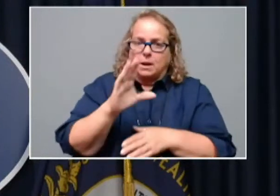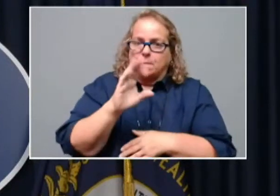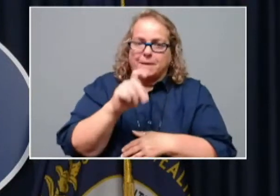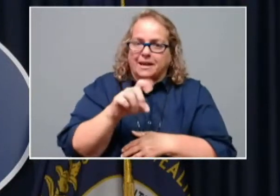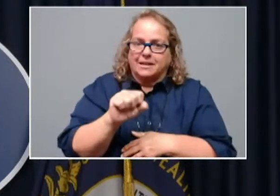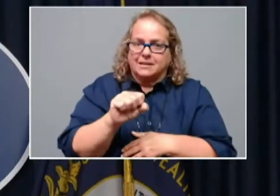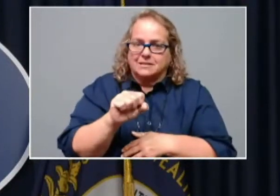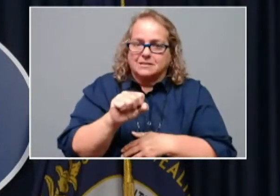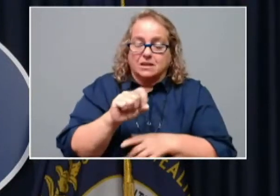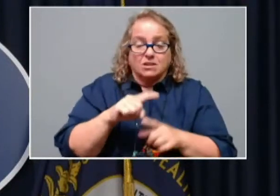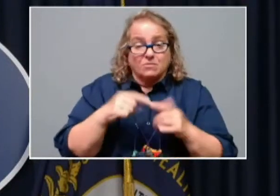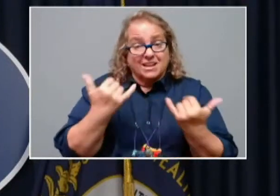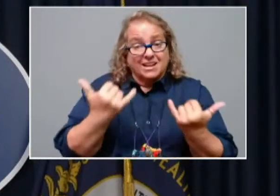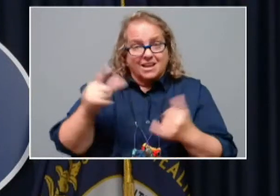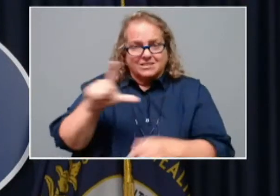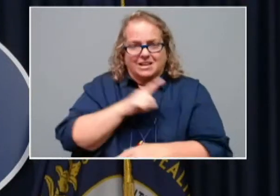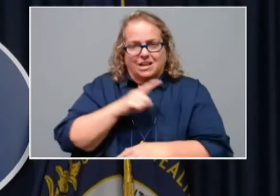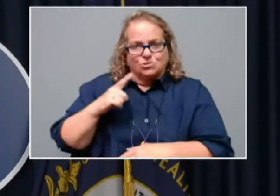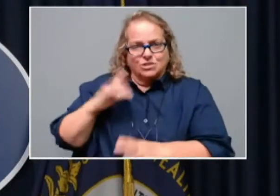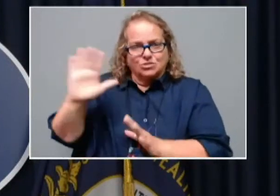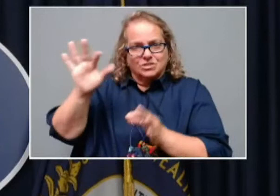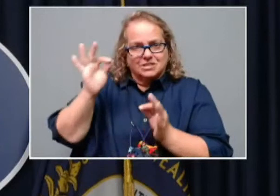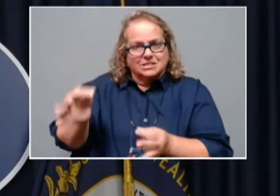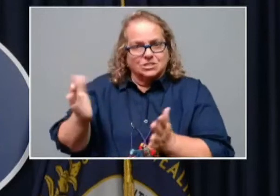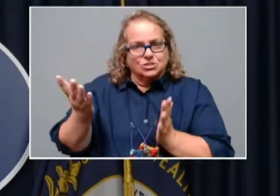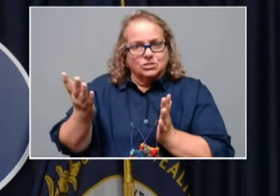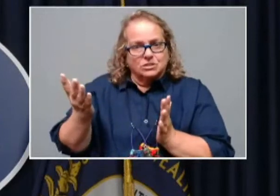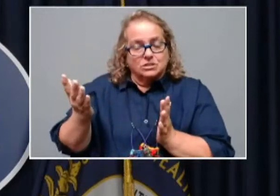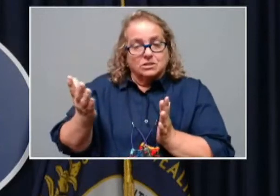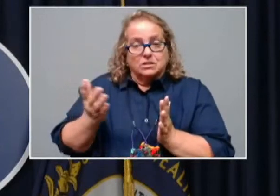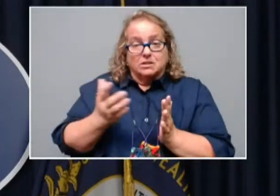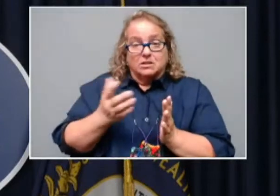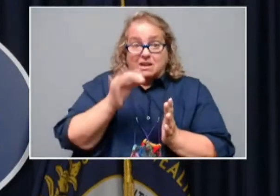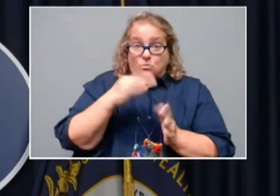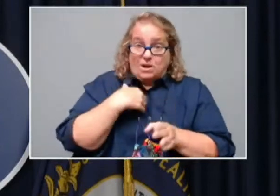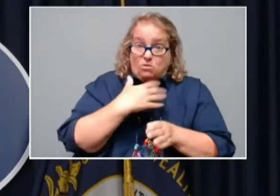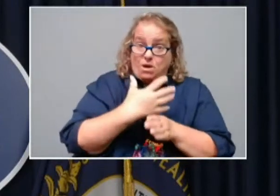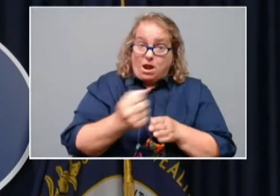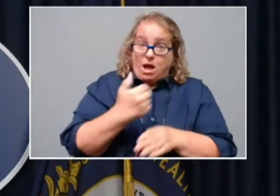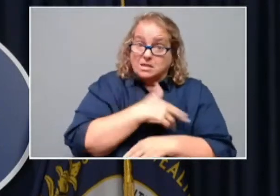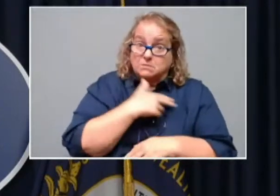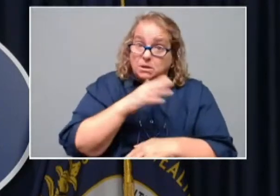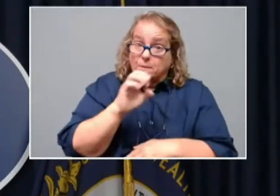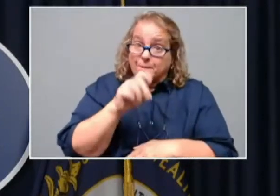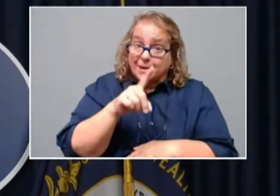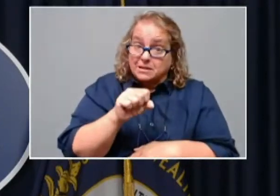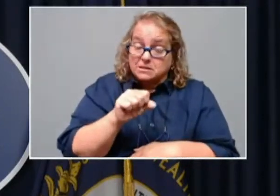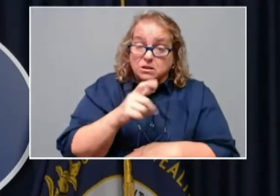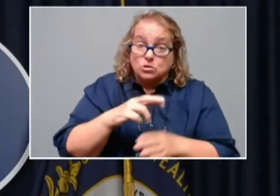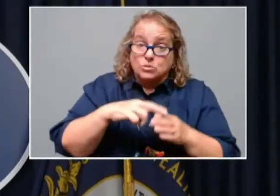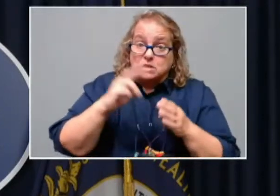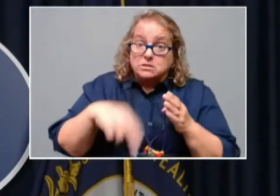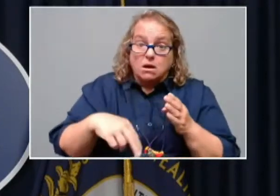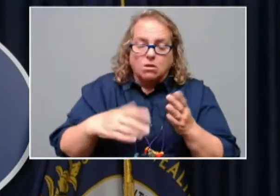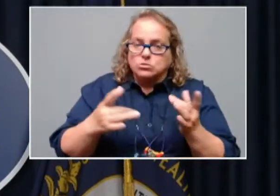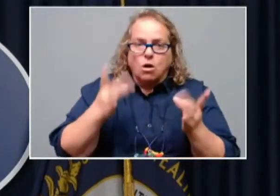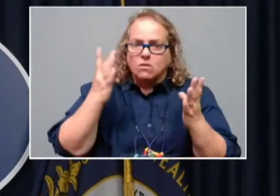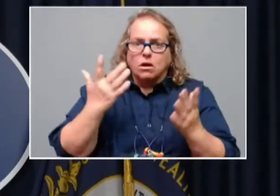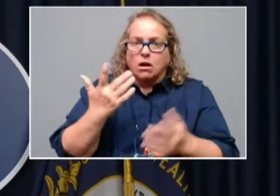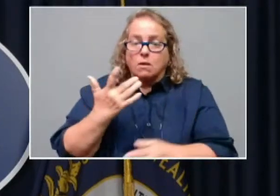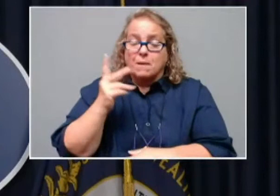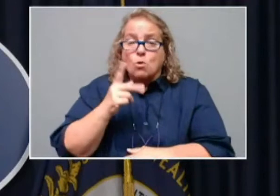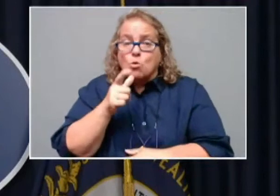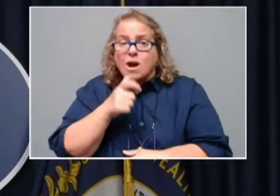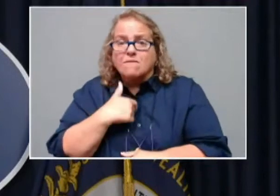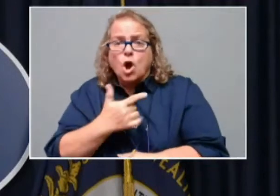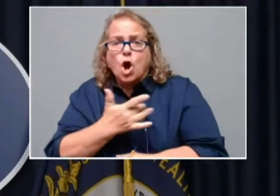beds. The results are disastrous there, because then we start losing people to heart attacks and strokes and car wrecks. And you